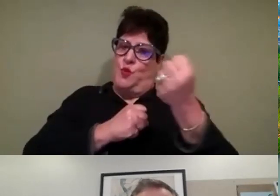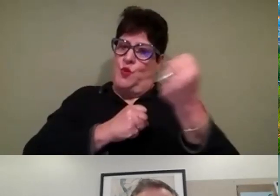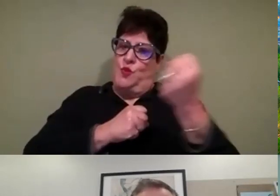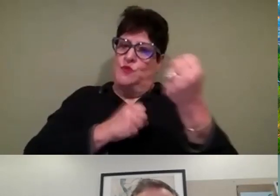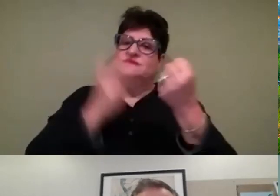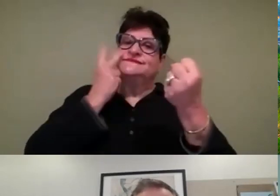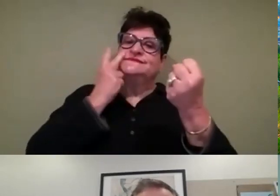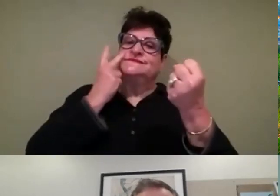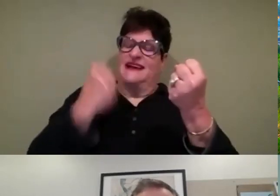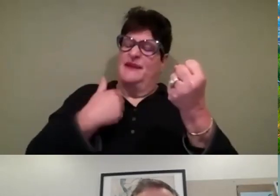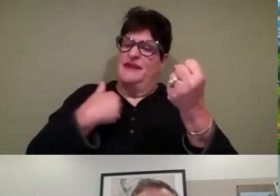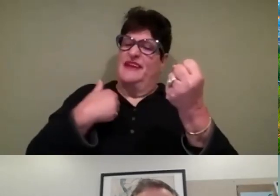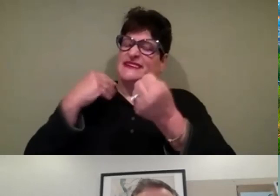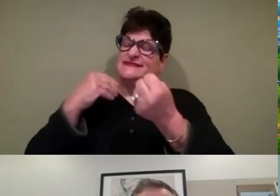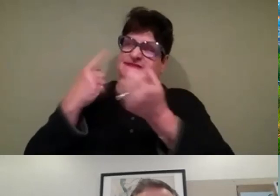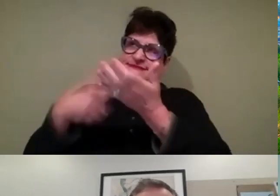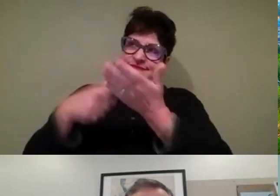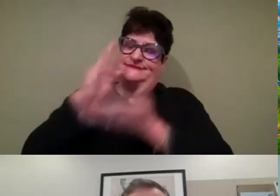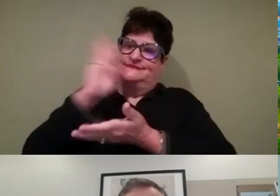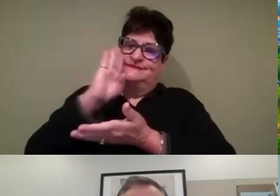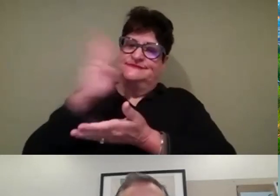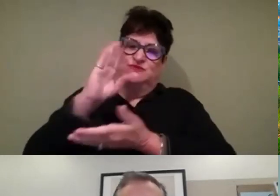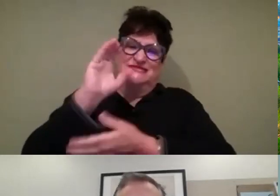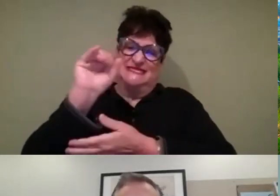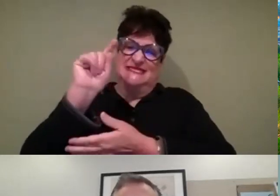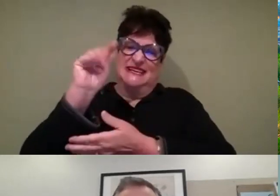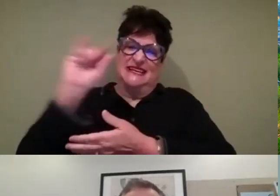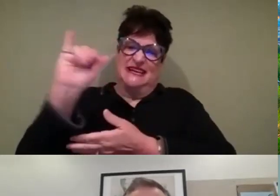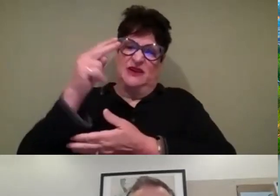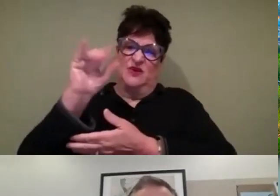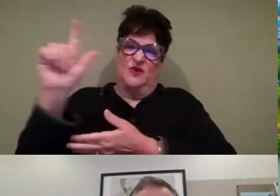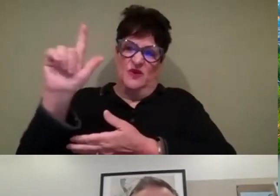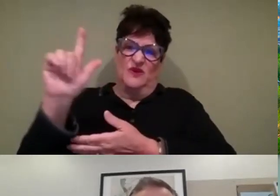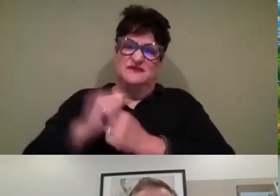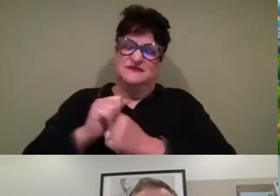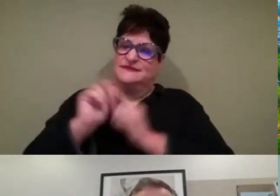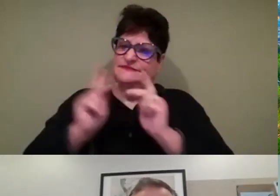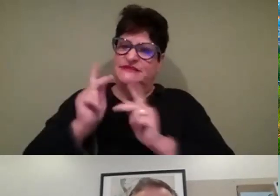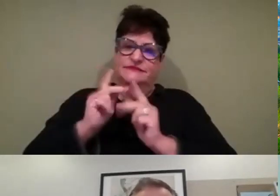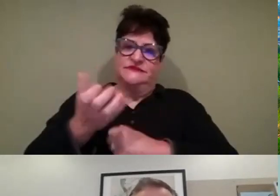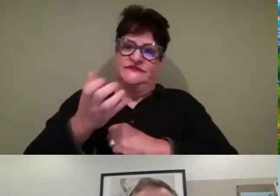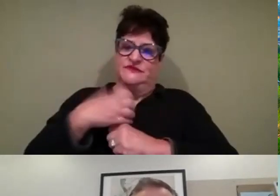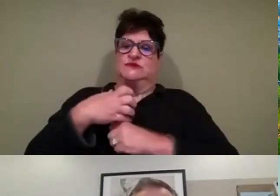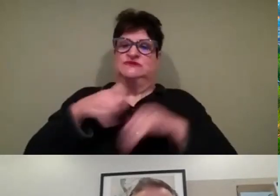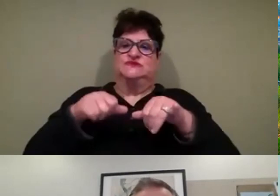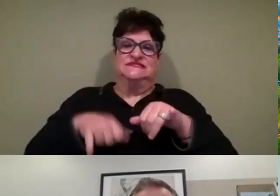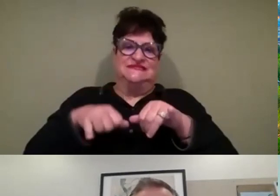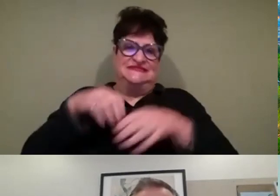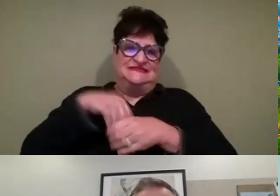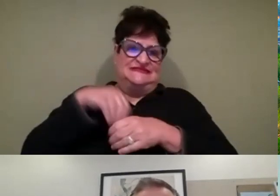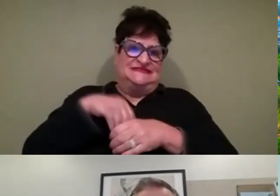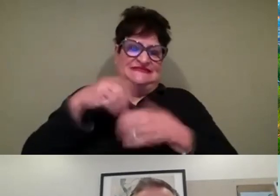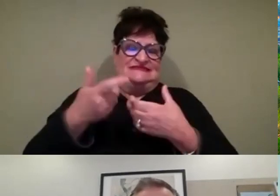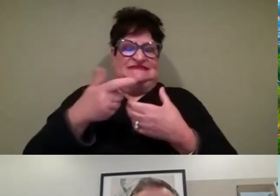businesses, because it's to Director Bond's point earlier, as people are forced to go indoors, there's just more potential for spread of